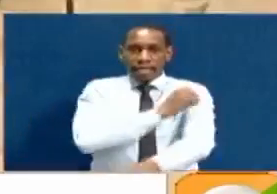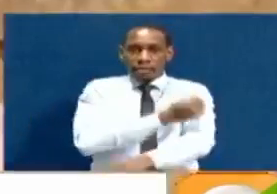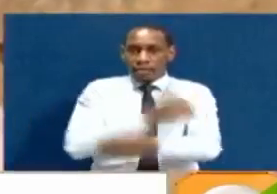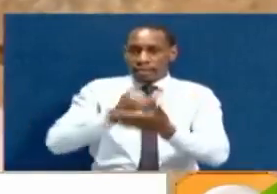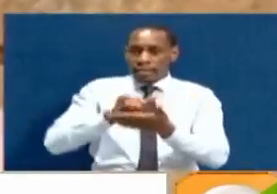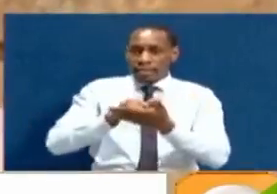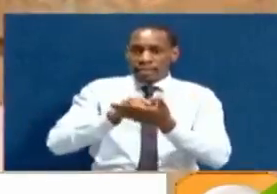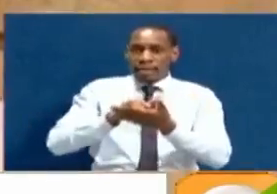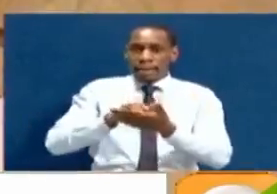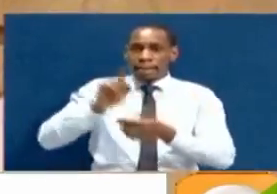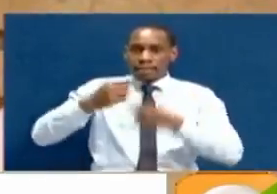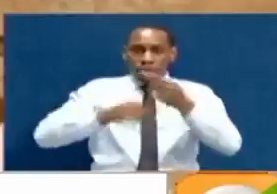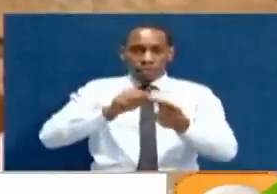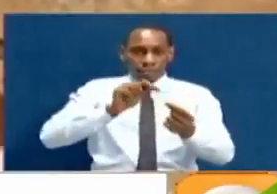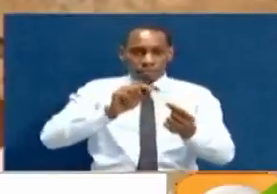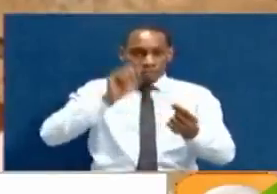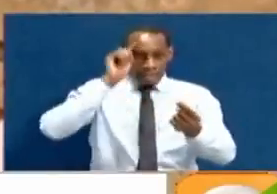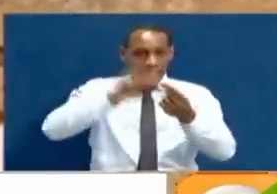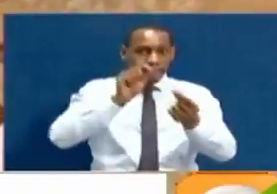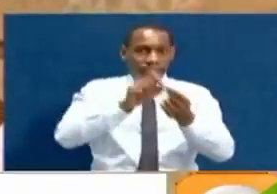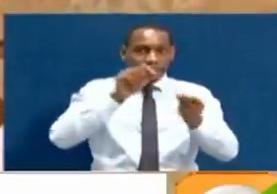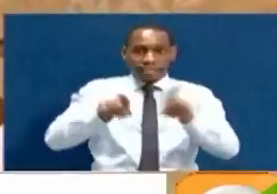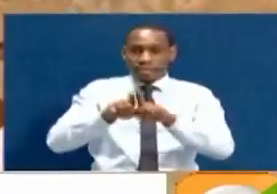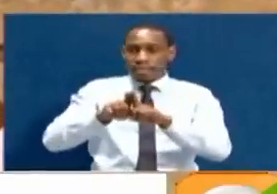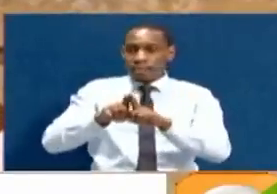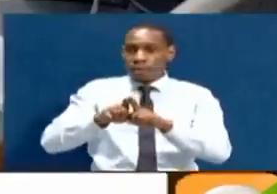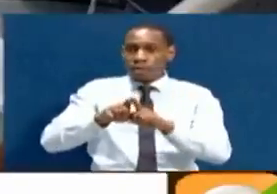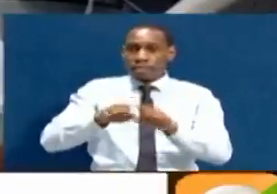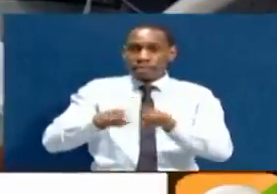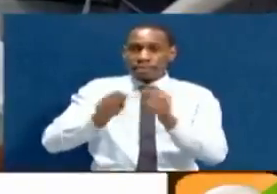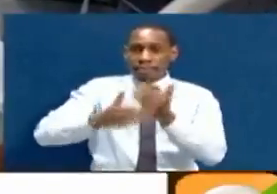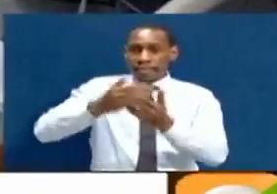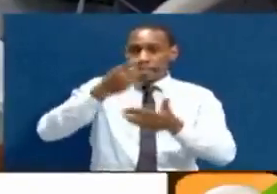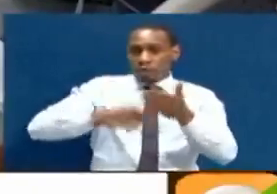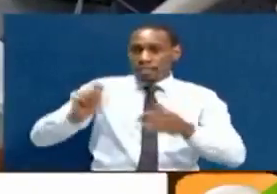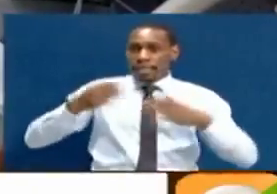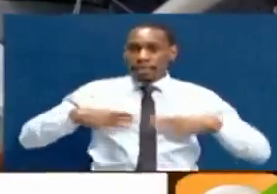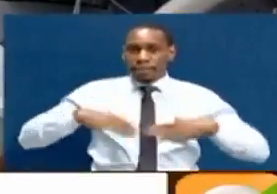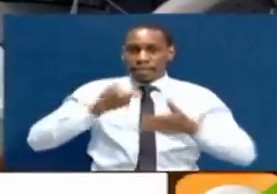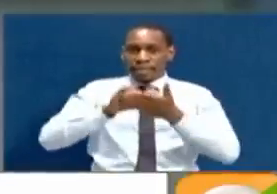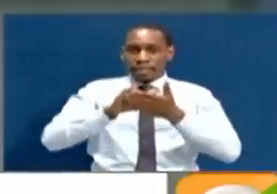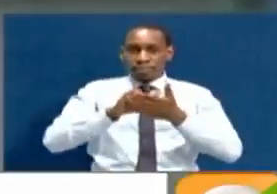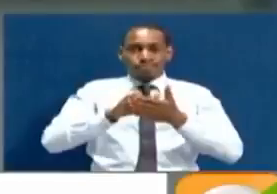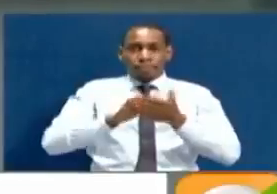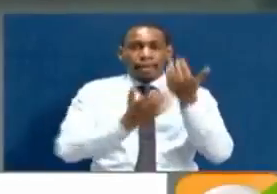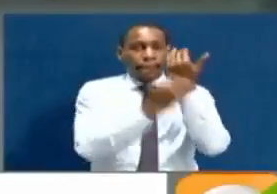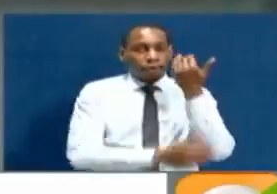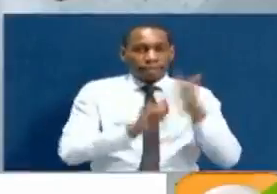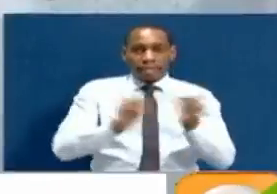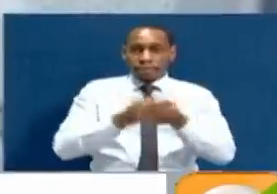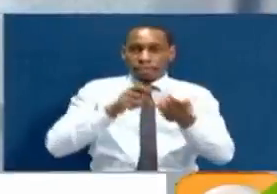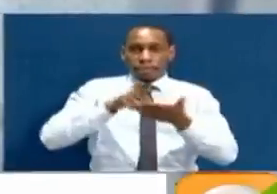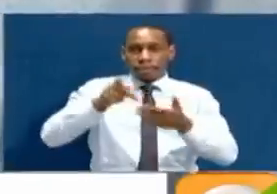where there is mass targeted testing and that they do write off treatment cost for Kenyans of limited means and able to